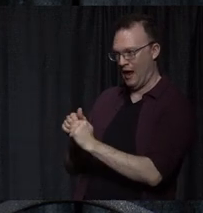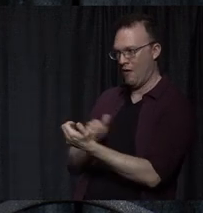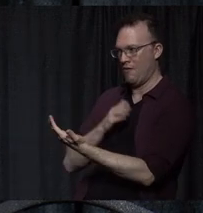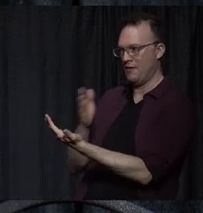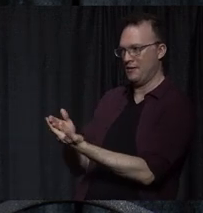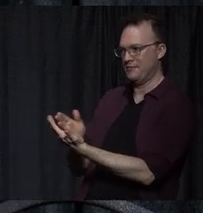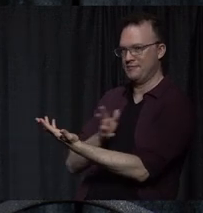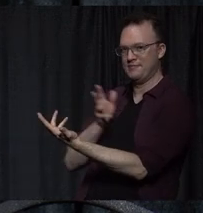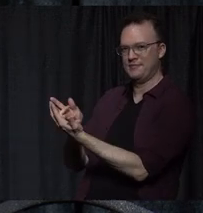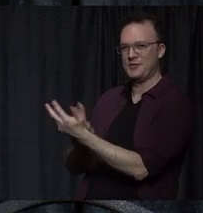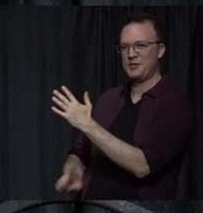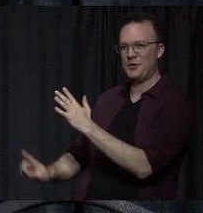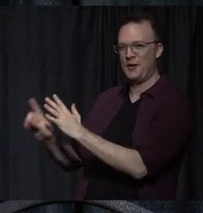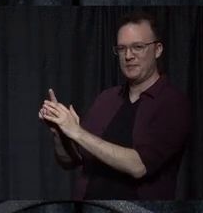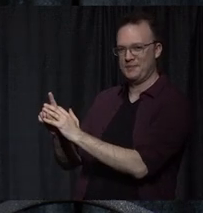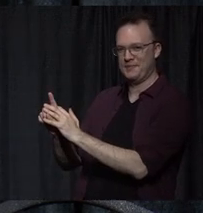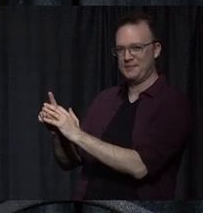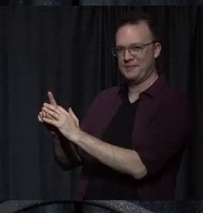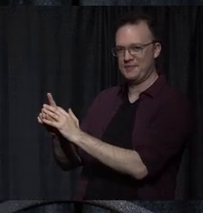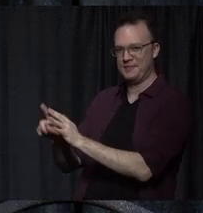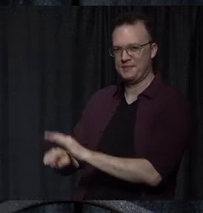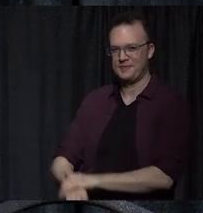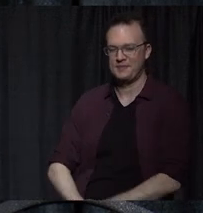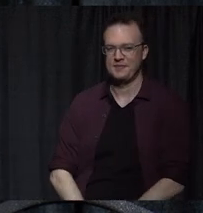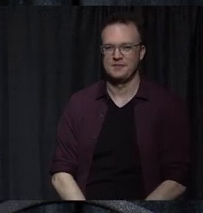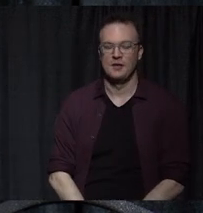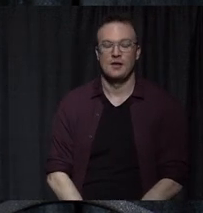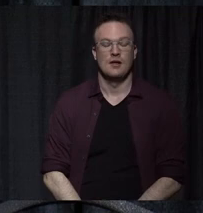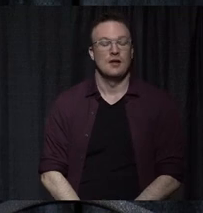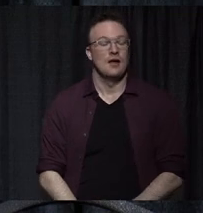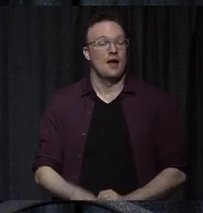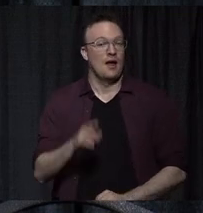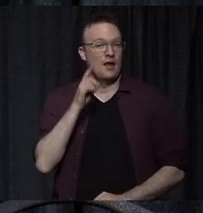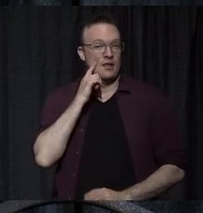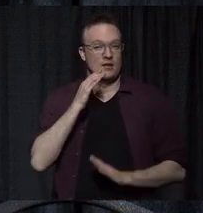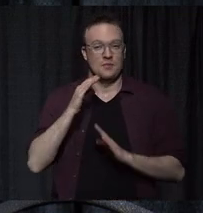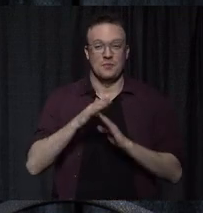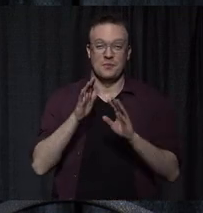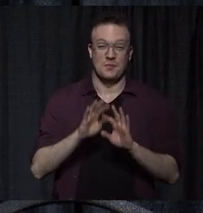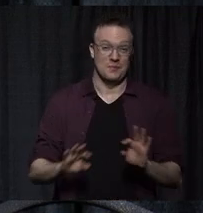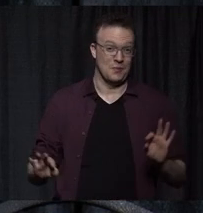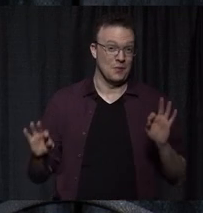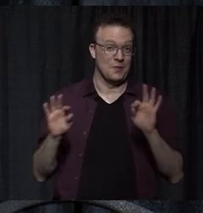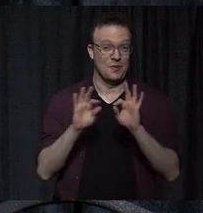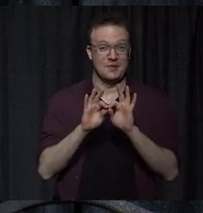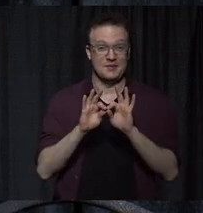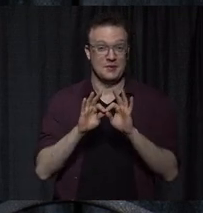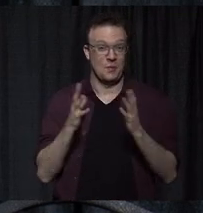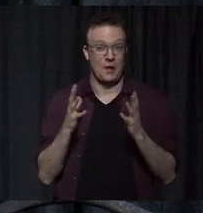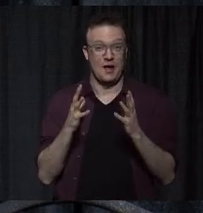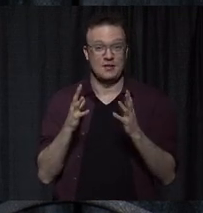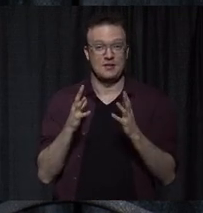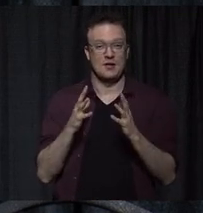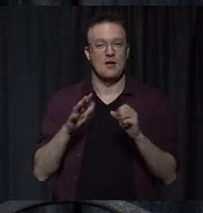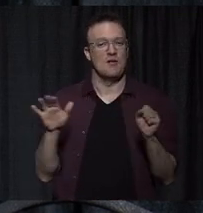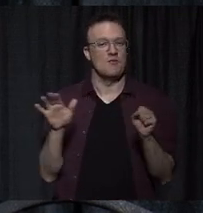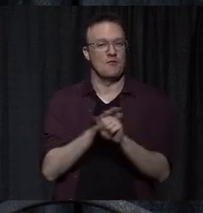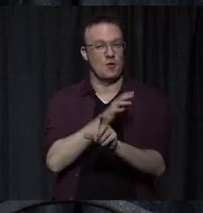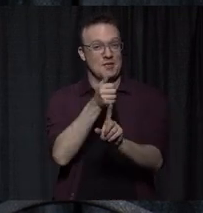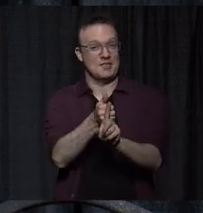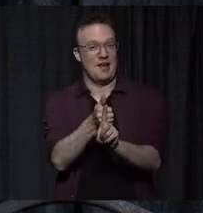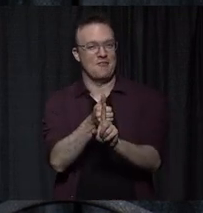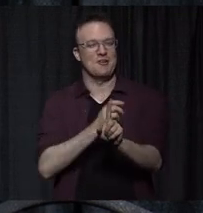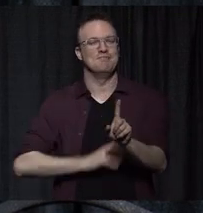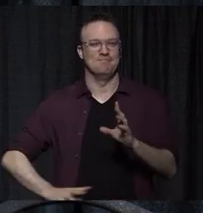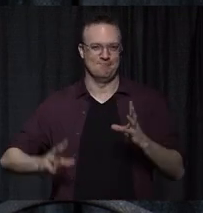going to be in that space in that moment. But I think the most important thing is embracing your full selves, knowing who